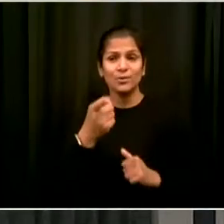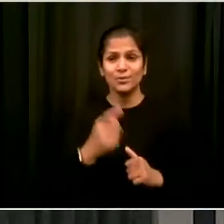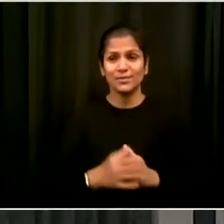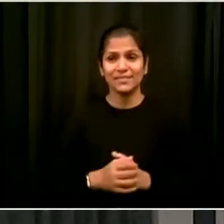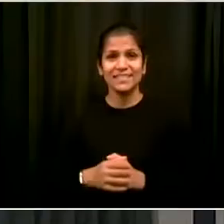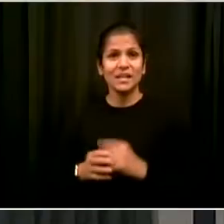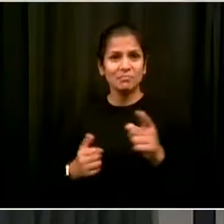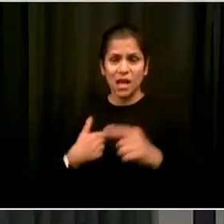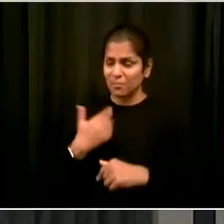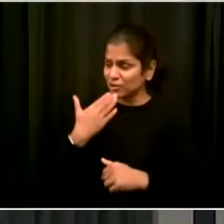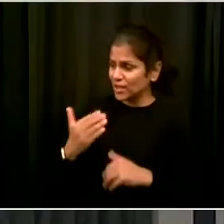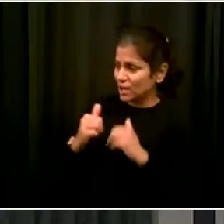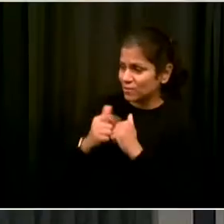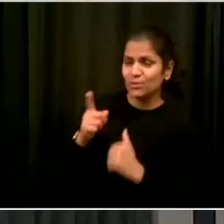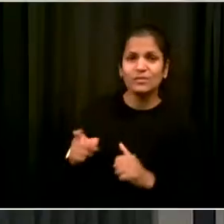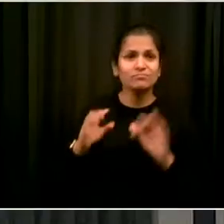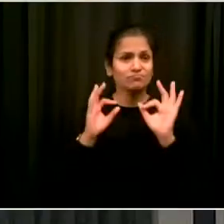on,